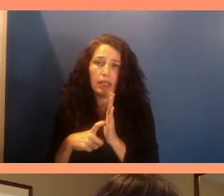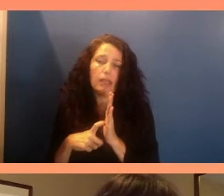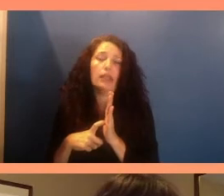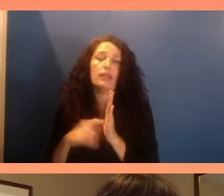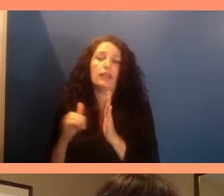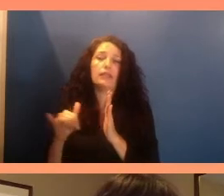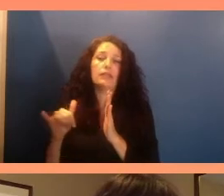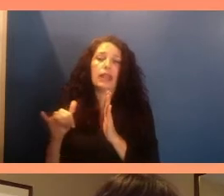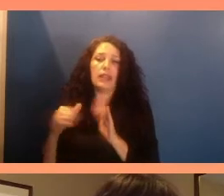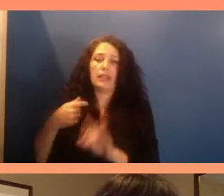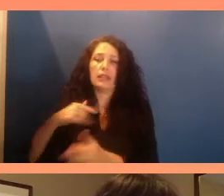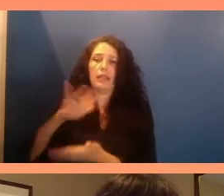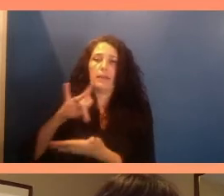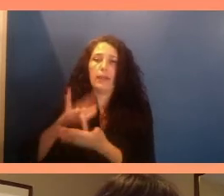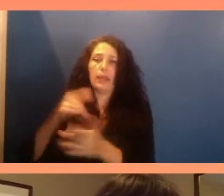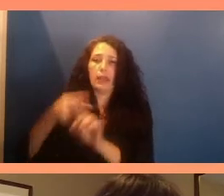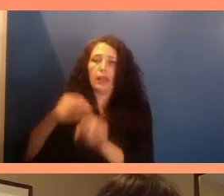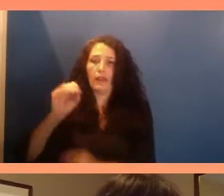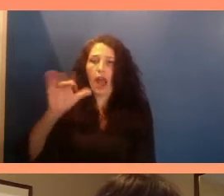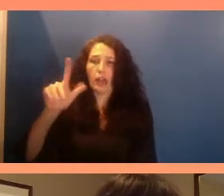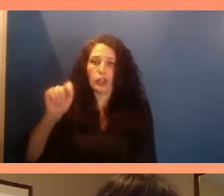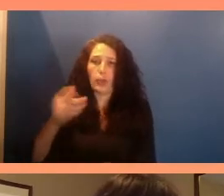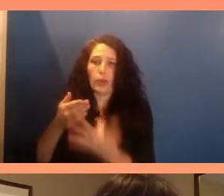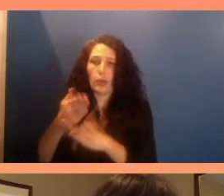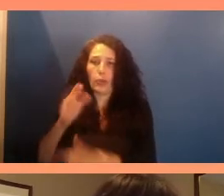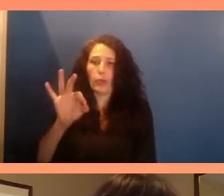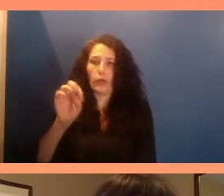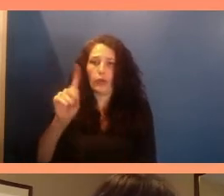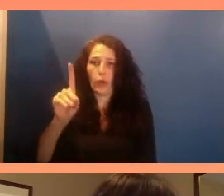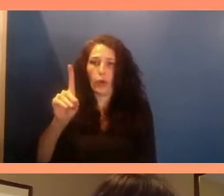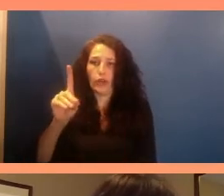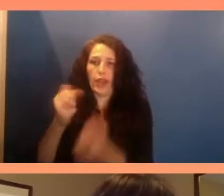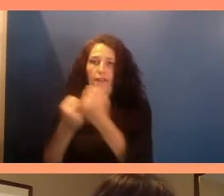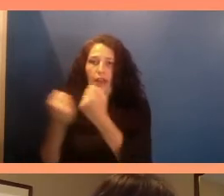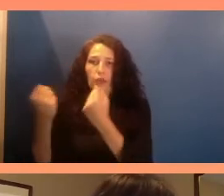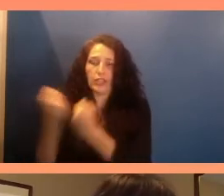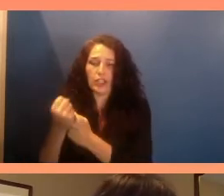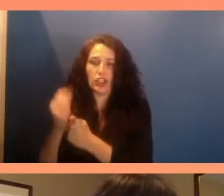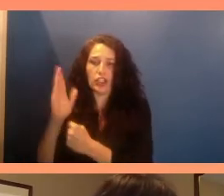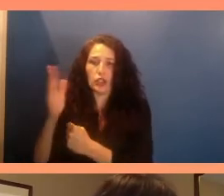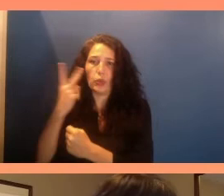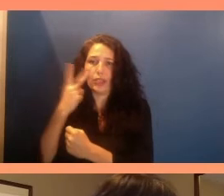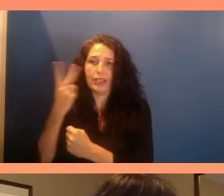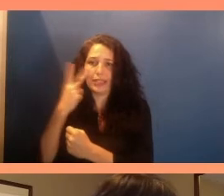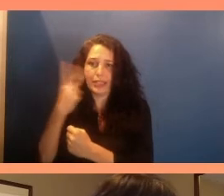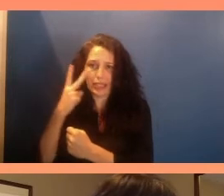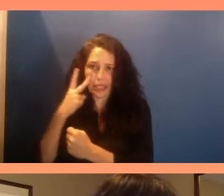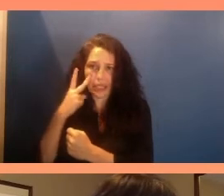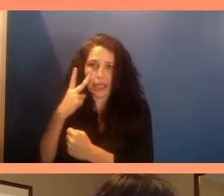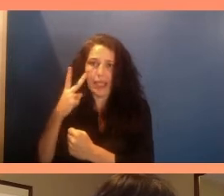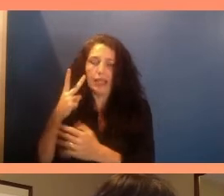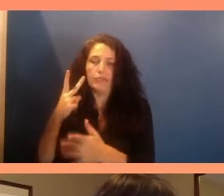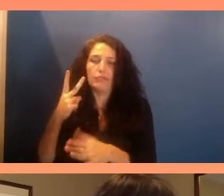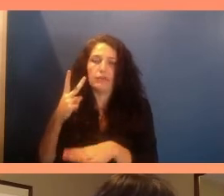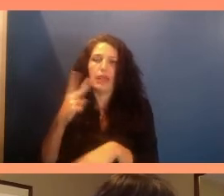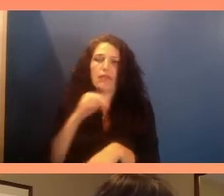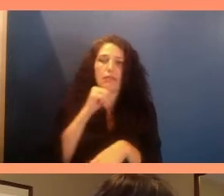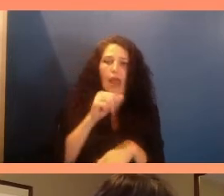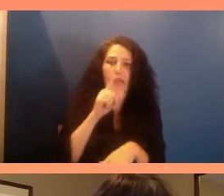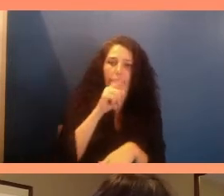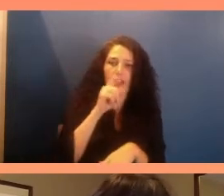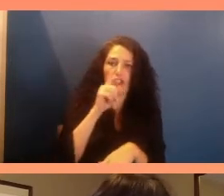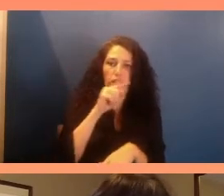out mid-October through the Ford Foundation, A Provocation. But when we look at the landscape for nonfiction funded by public media,